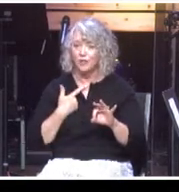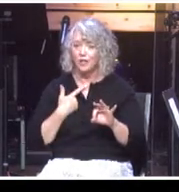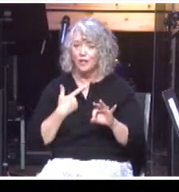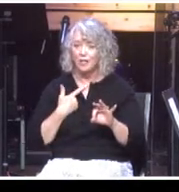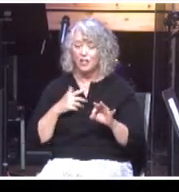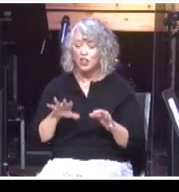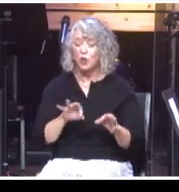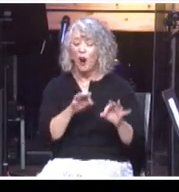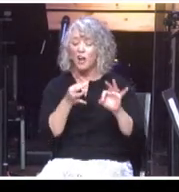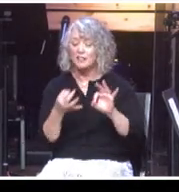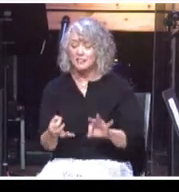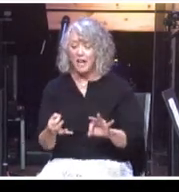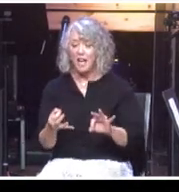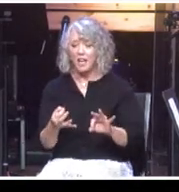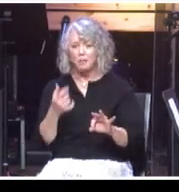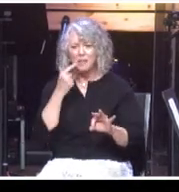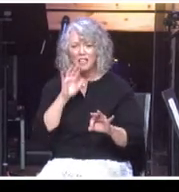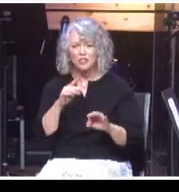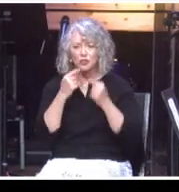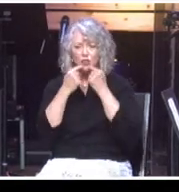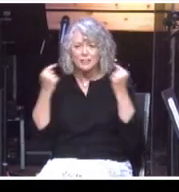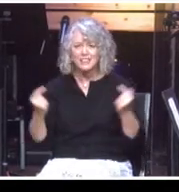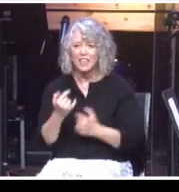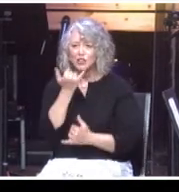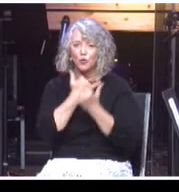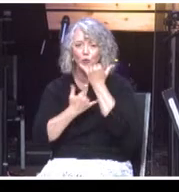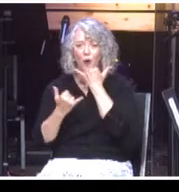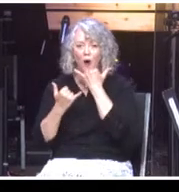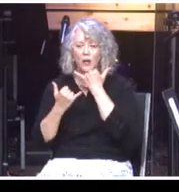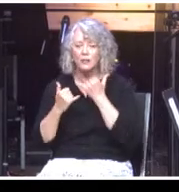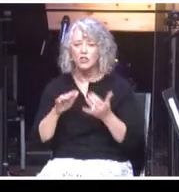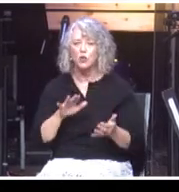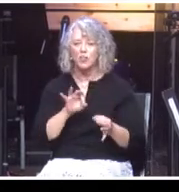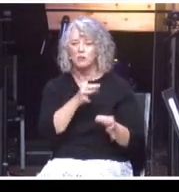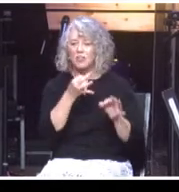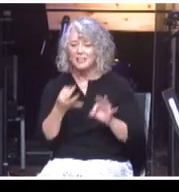sin, can be dead in pleasure, dead in selfishness.